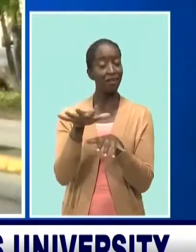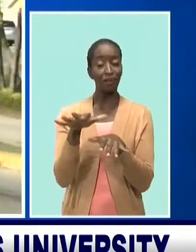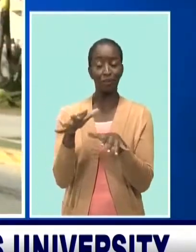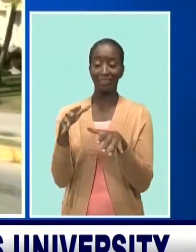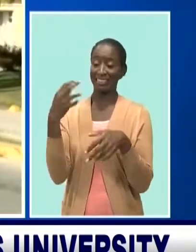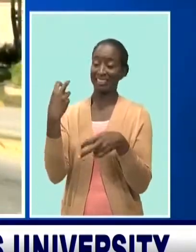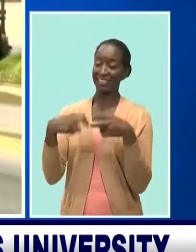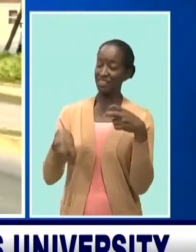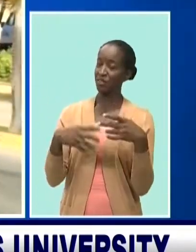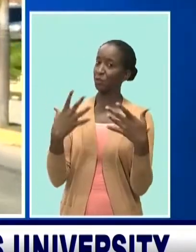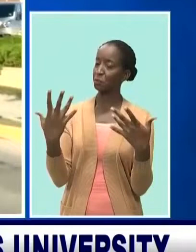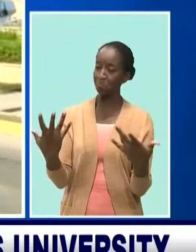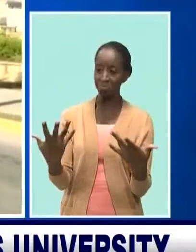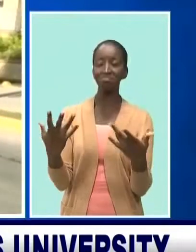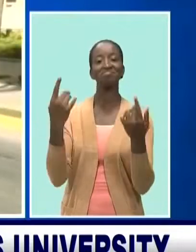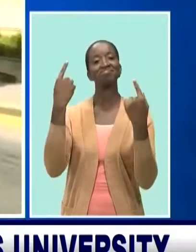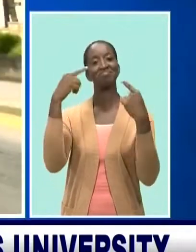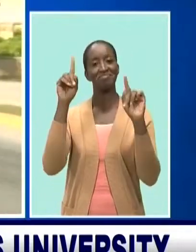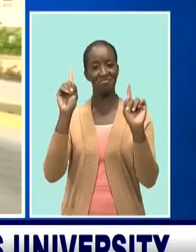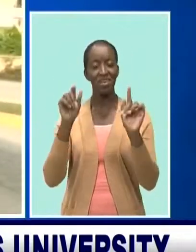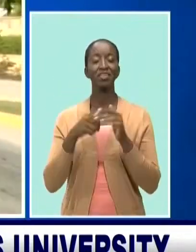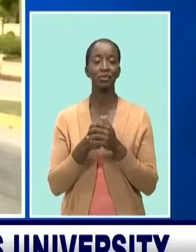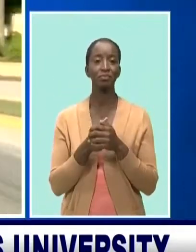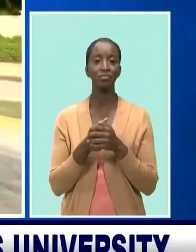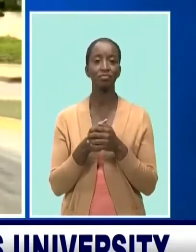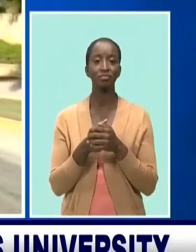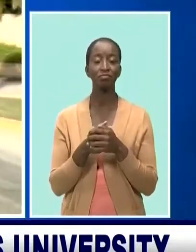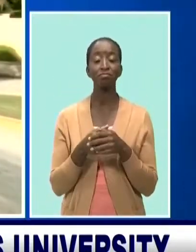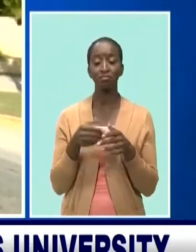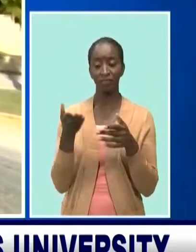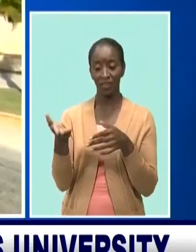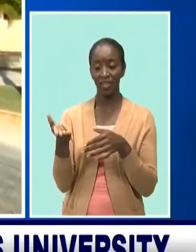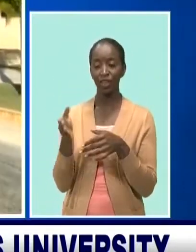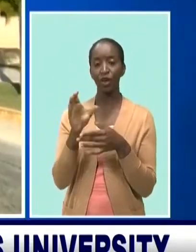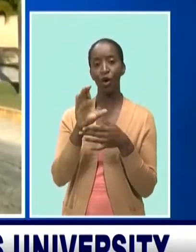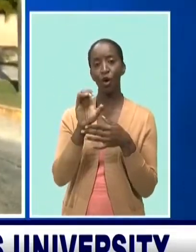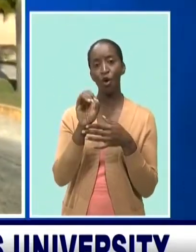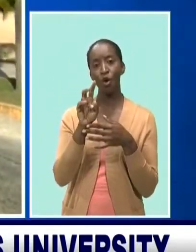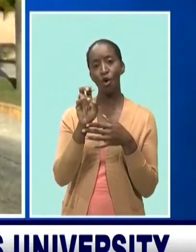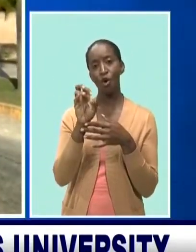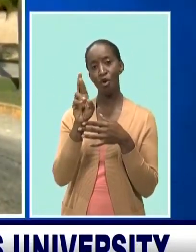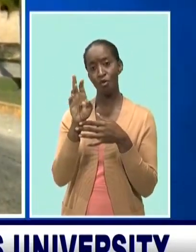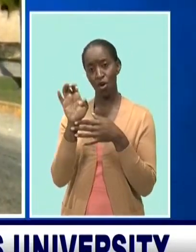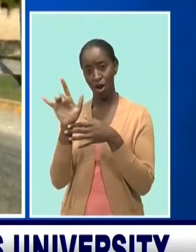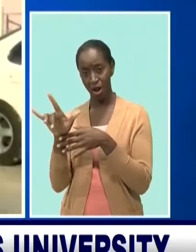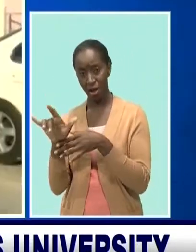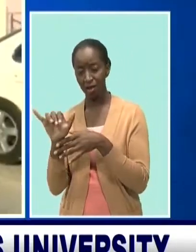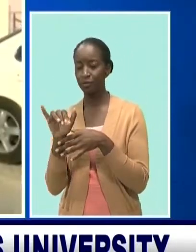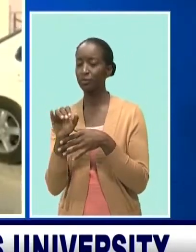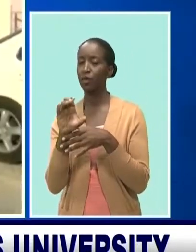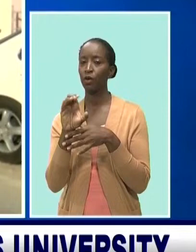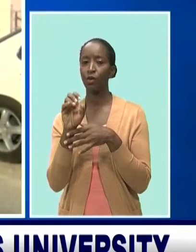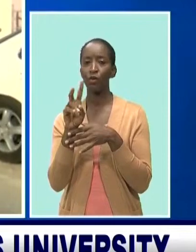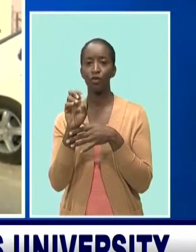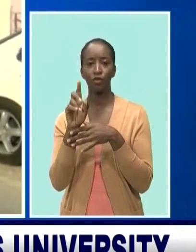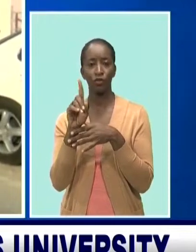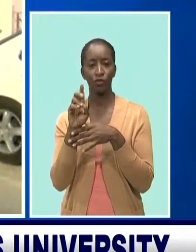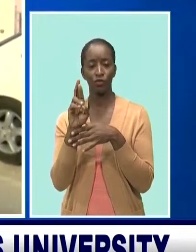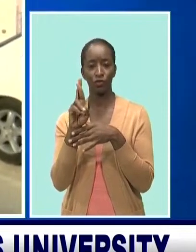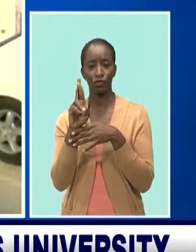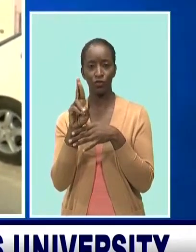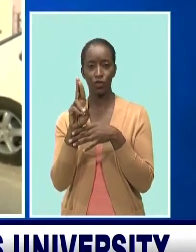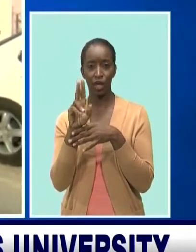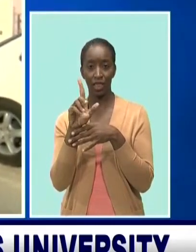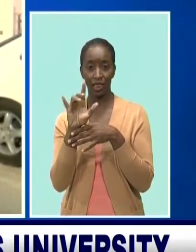students. A further 150 properties across the island are occupied by faculty and staff. The CEO says the